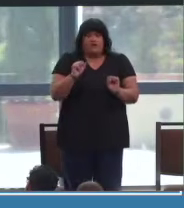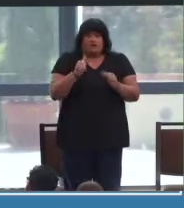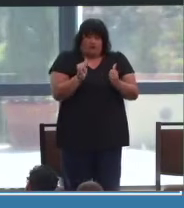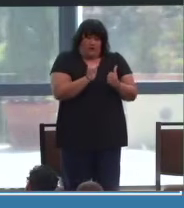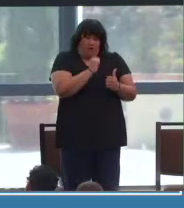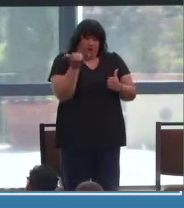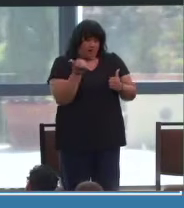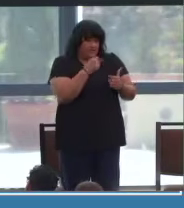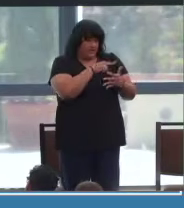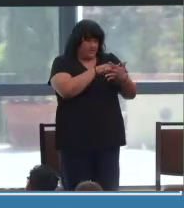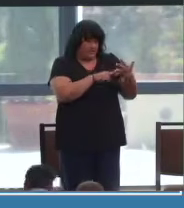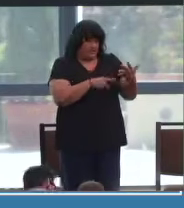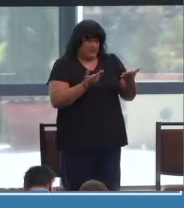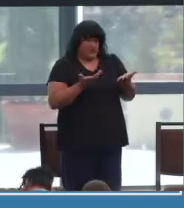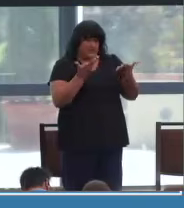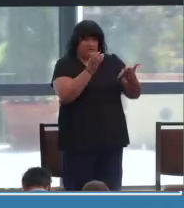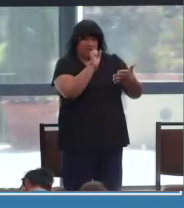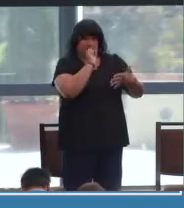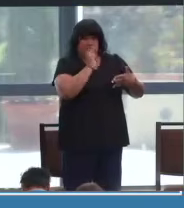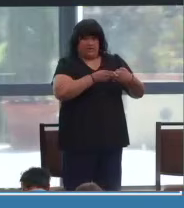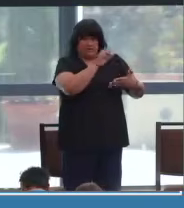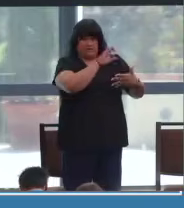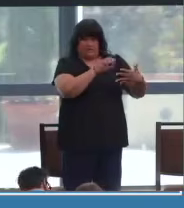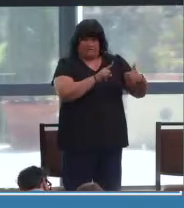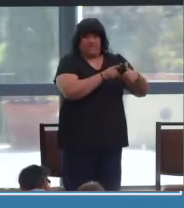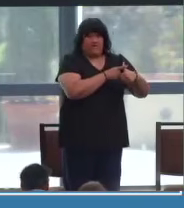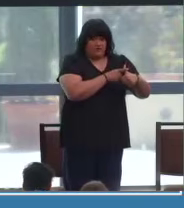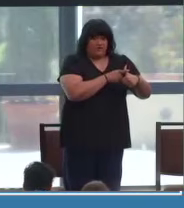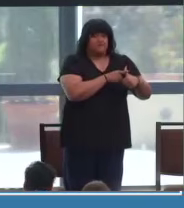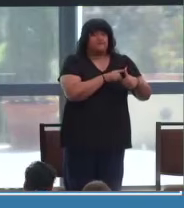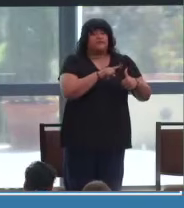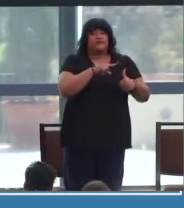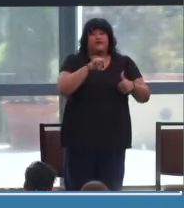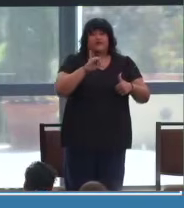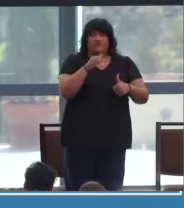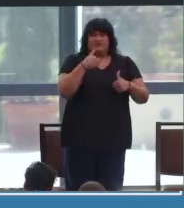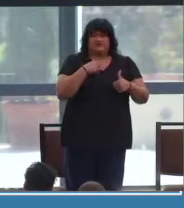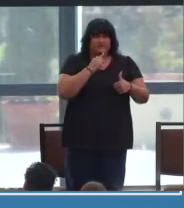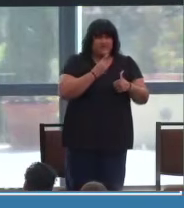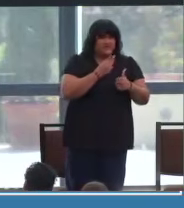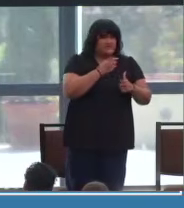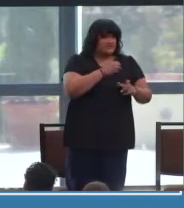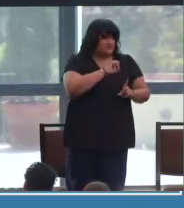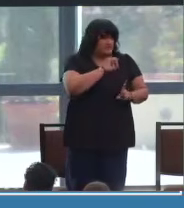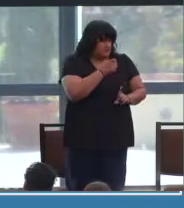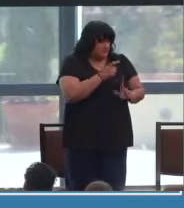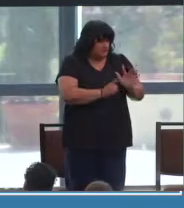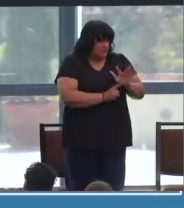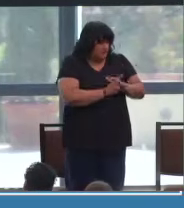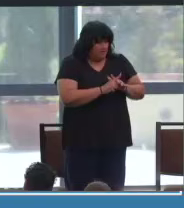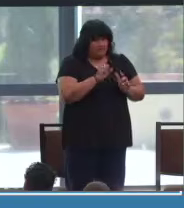things first. If you get to the point where you have severe symptoms and you've tried everything else, and that can be kind of